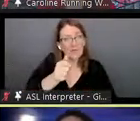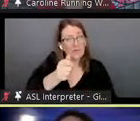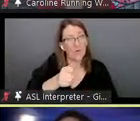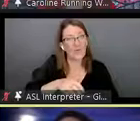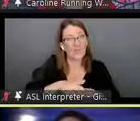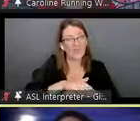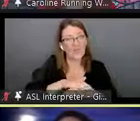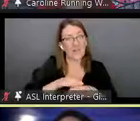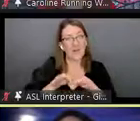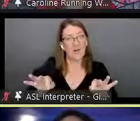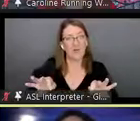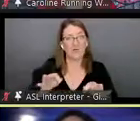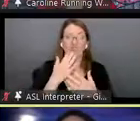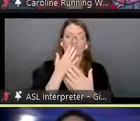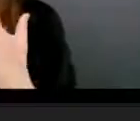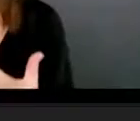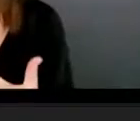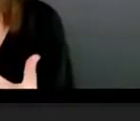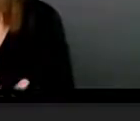context mahalo